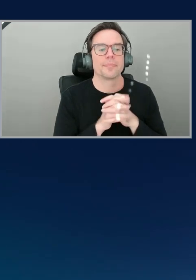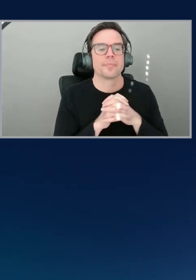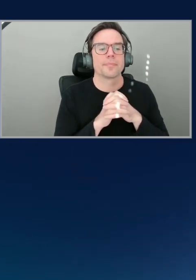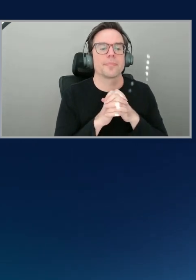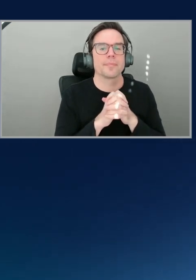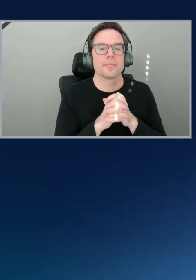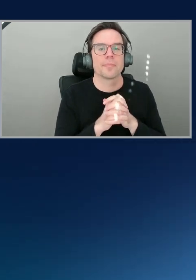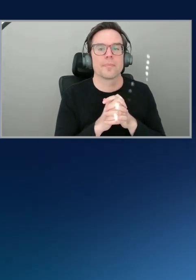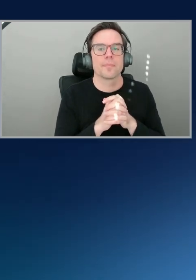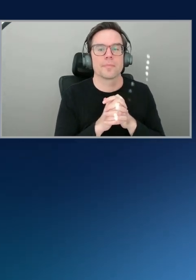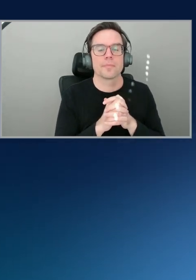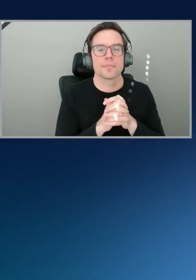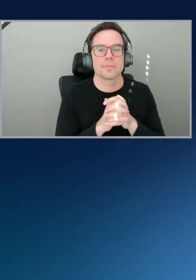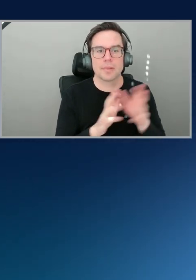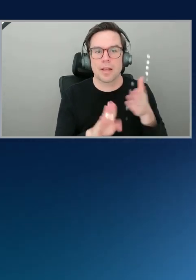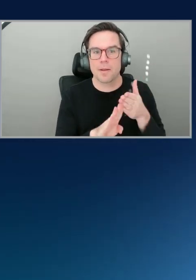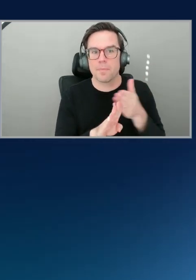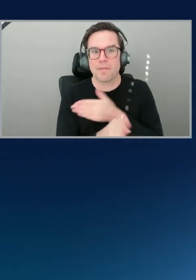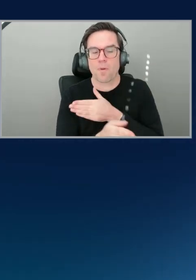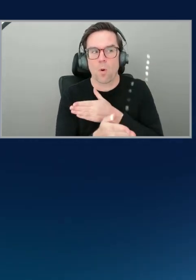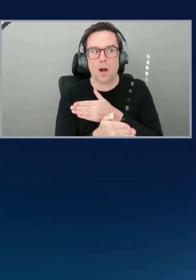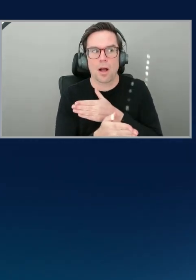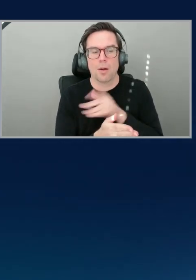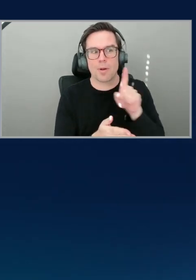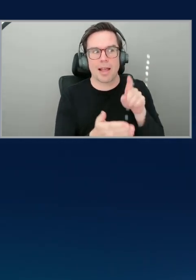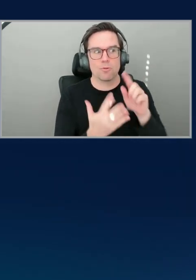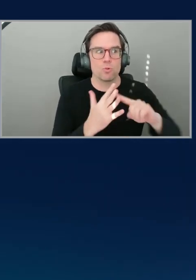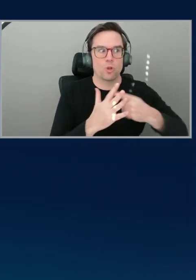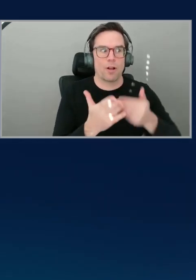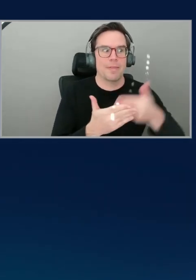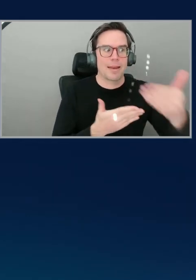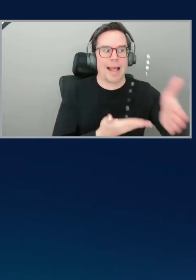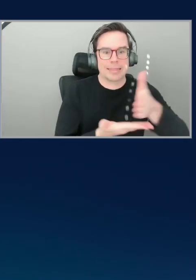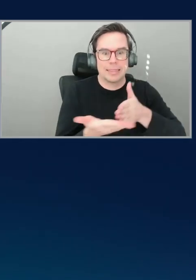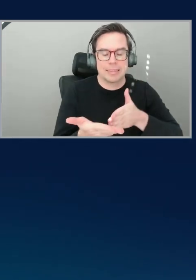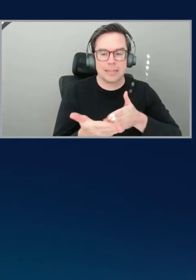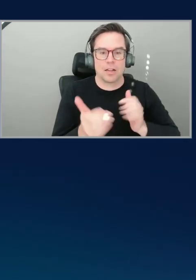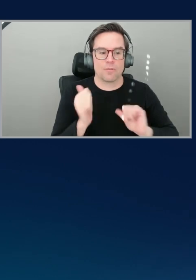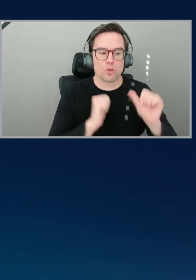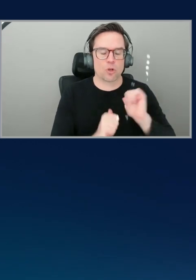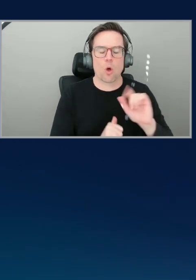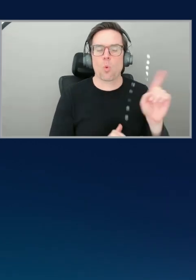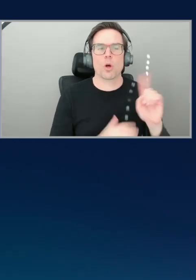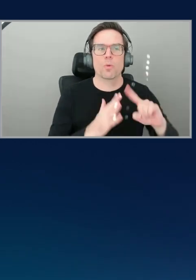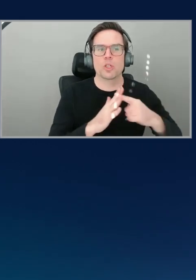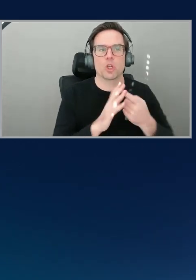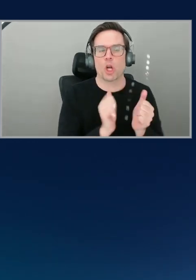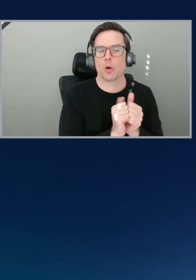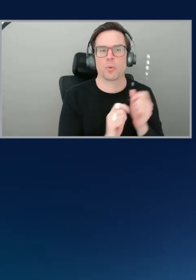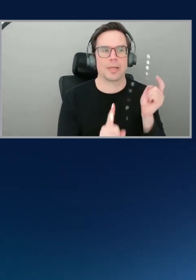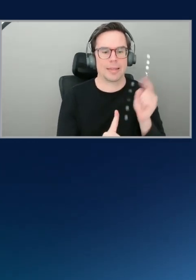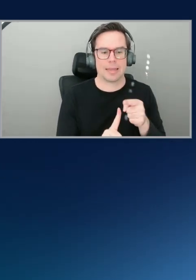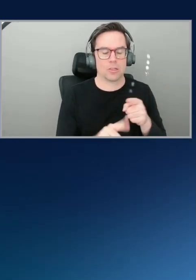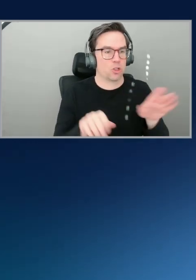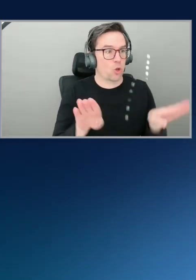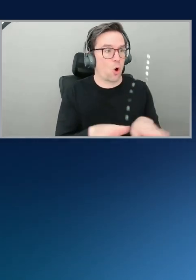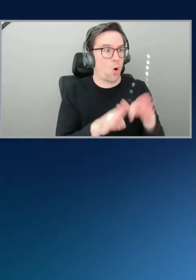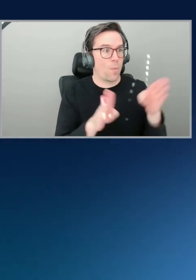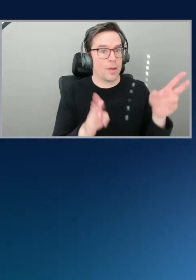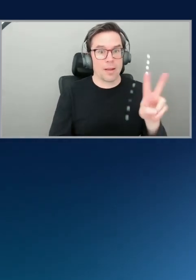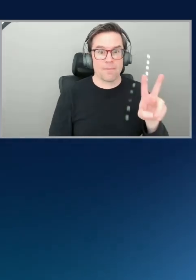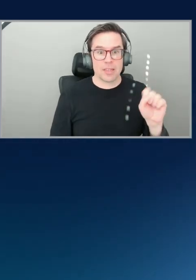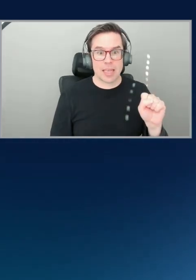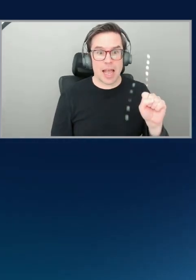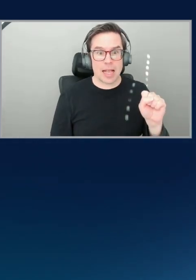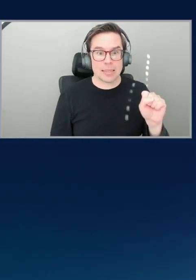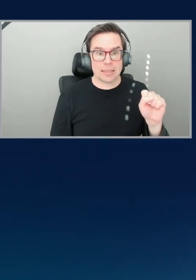ejected out of here because we've got to get to our next segment, where do I get started with this? Do I just open up Visual Studio and download